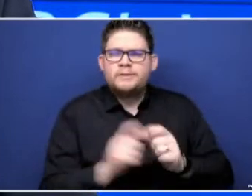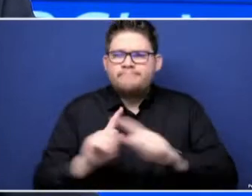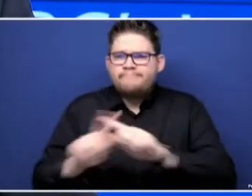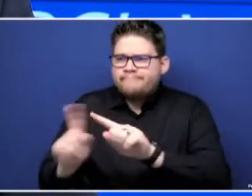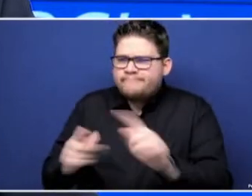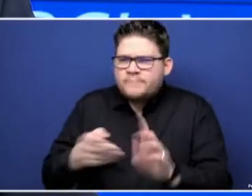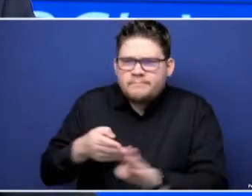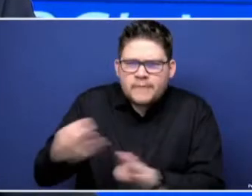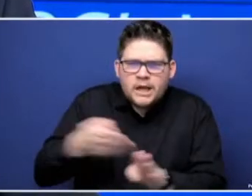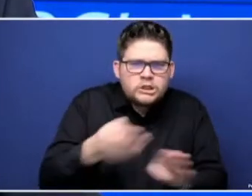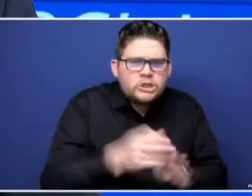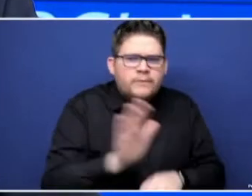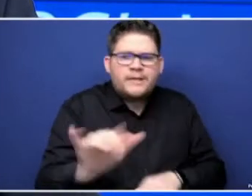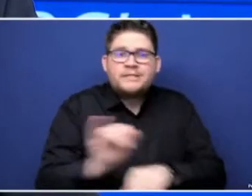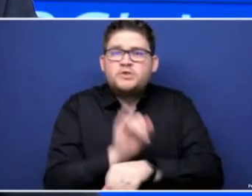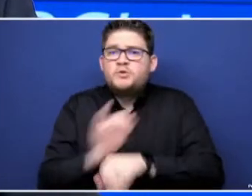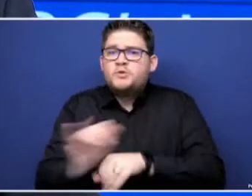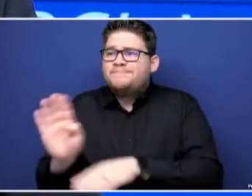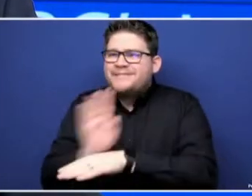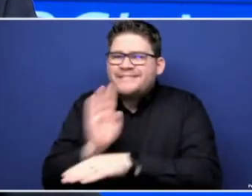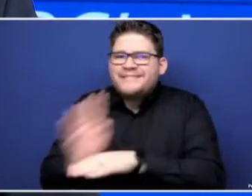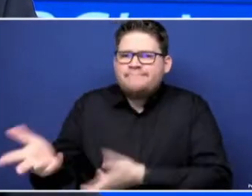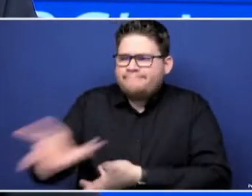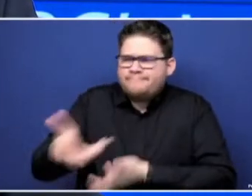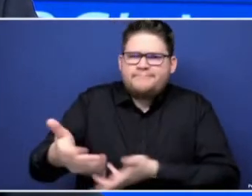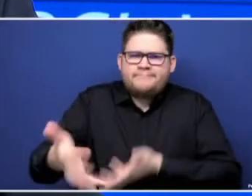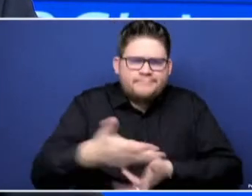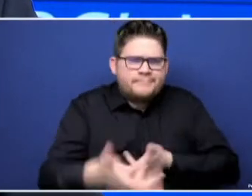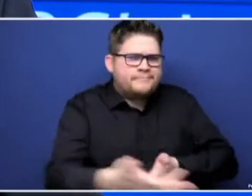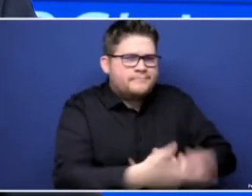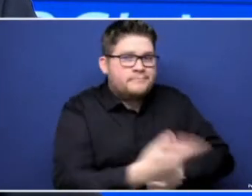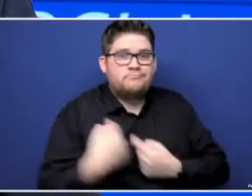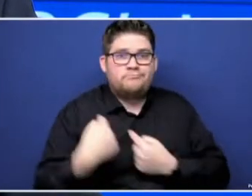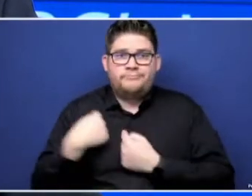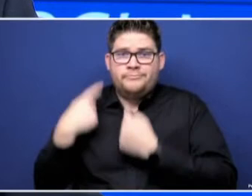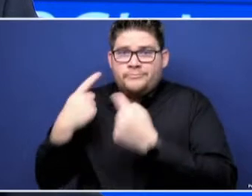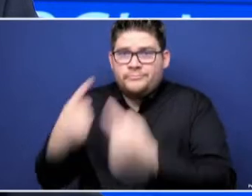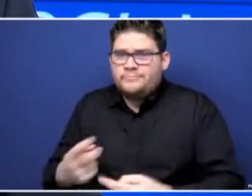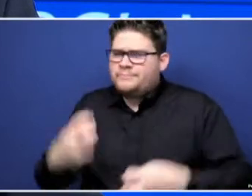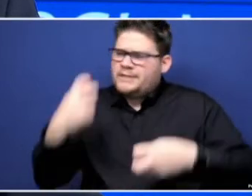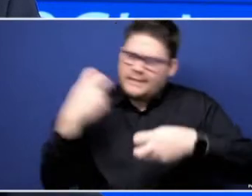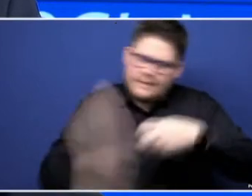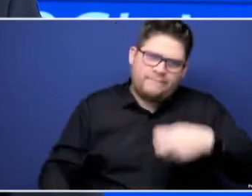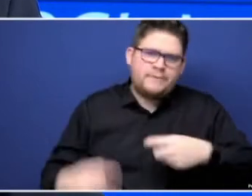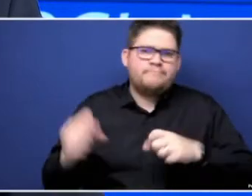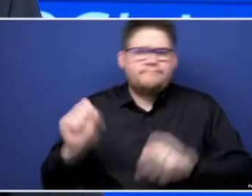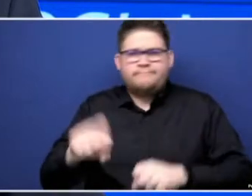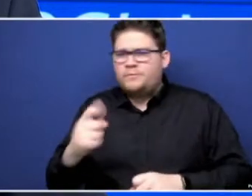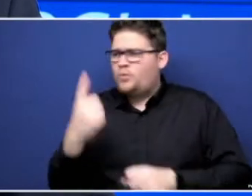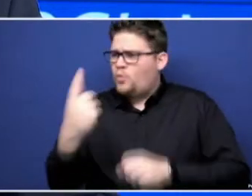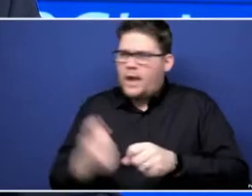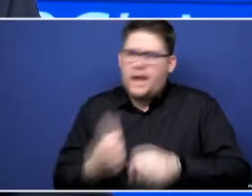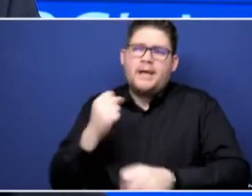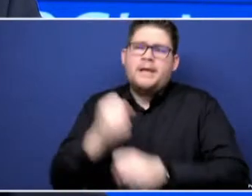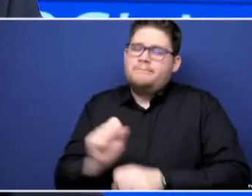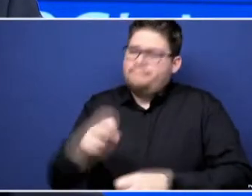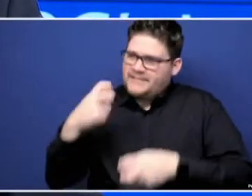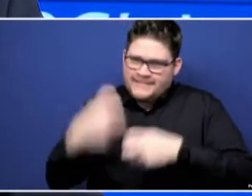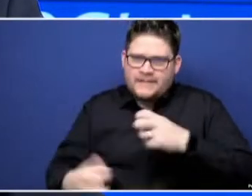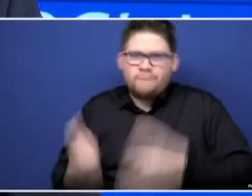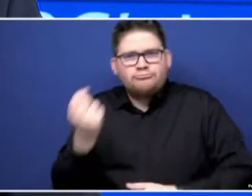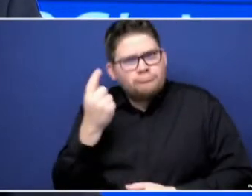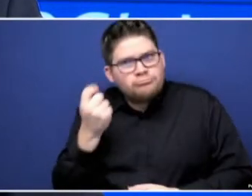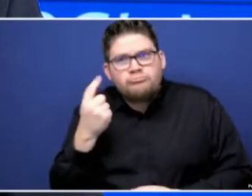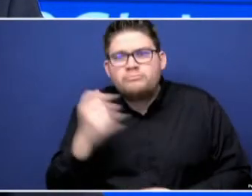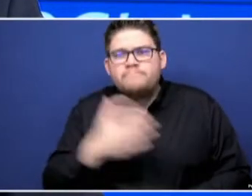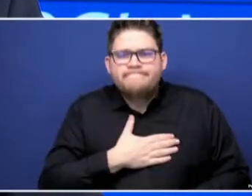member for Maple Ridge Mission, who comes from the music industry, to be the parliamentary secretary to work with Minister Mark on these very issues.